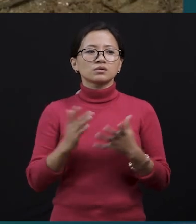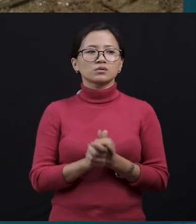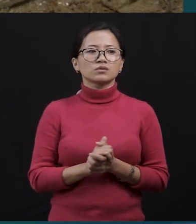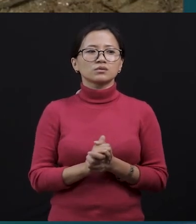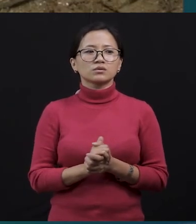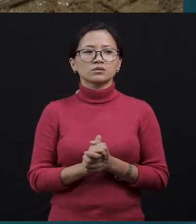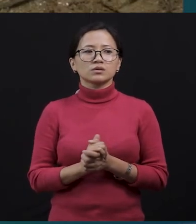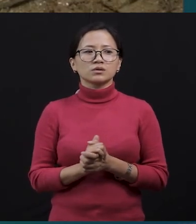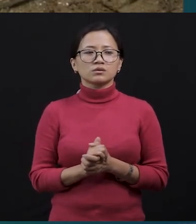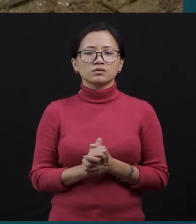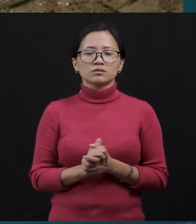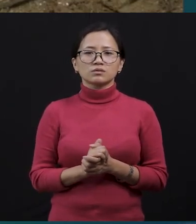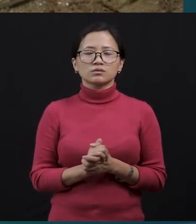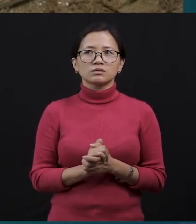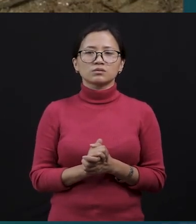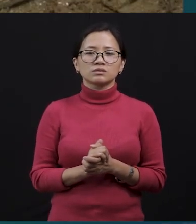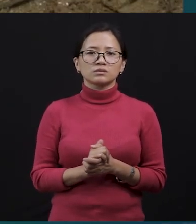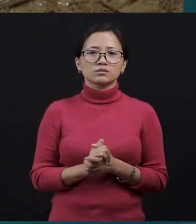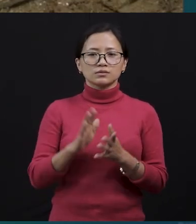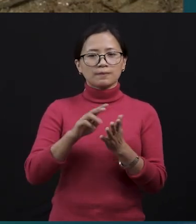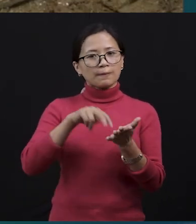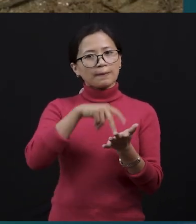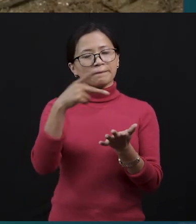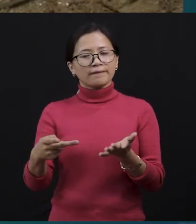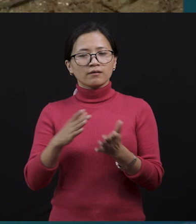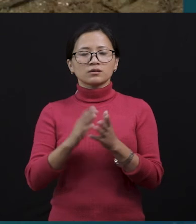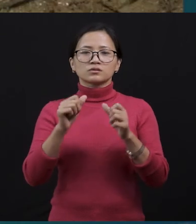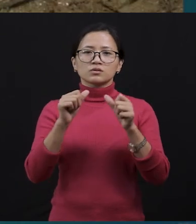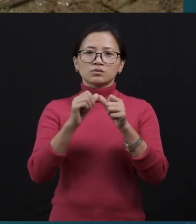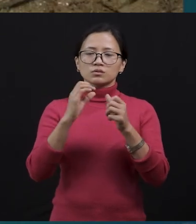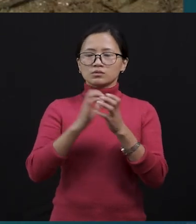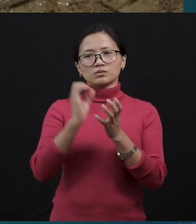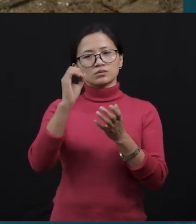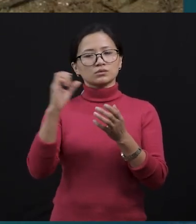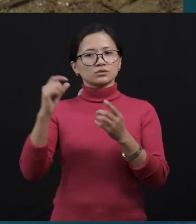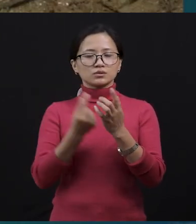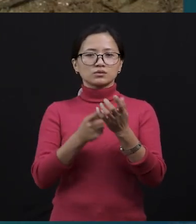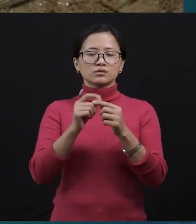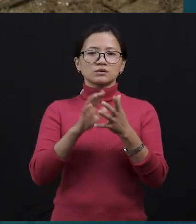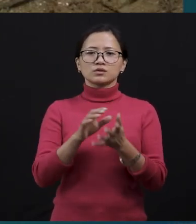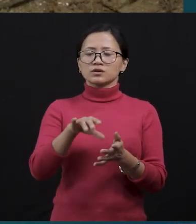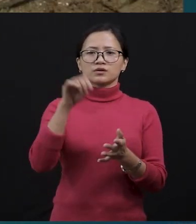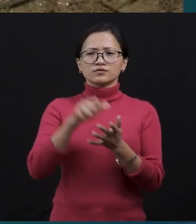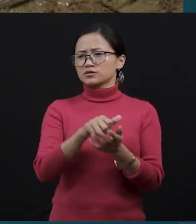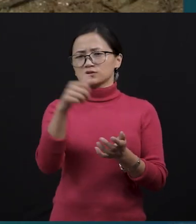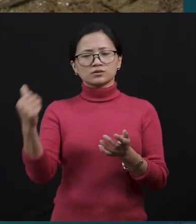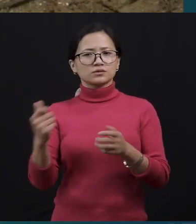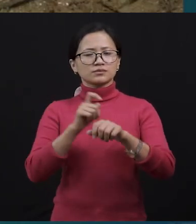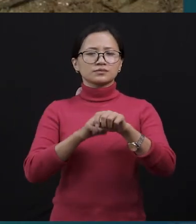This is a debris, okay, that is from the accident that occurred, okay. So this is a debris that they found after some